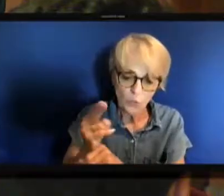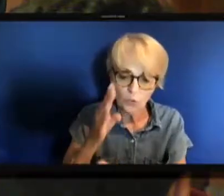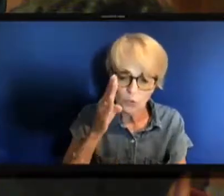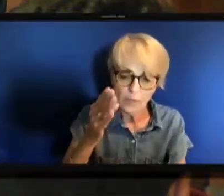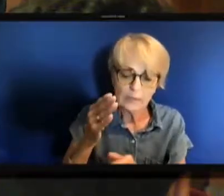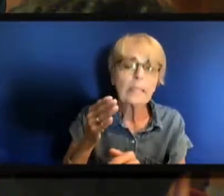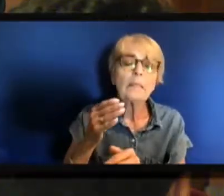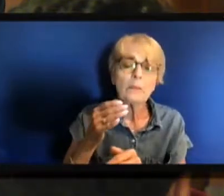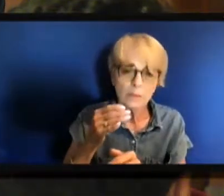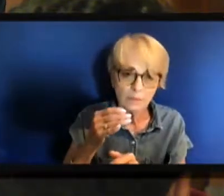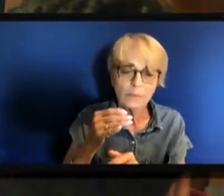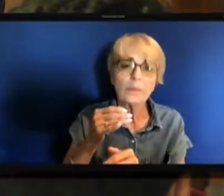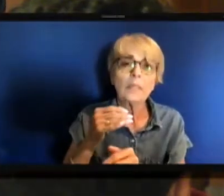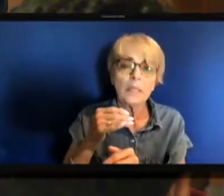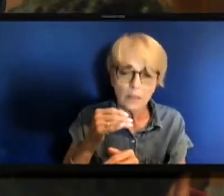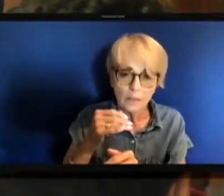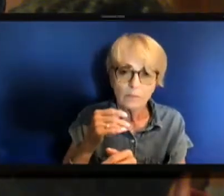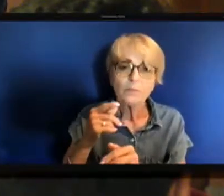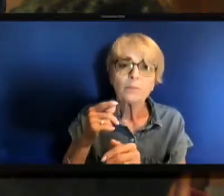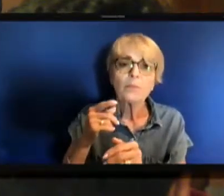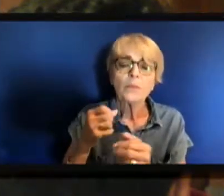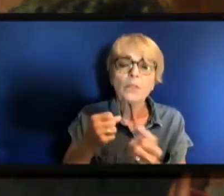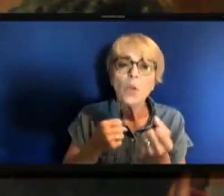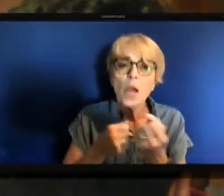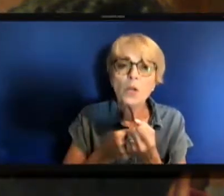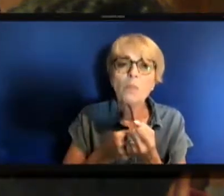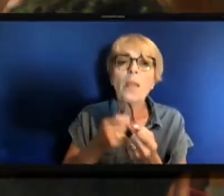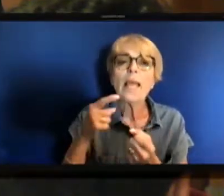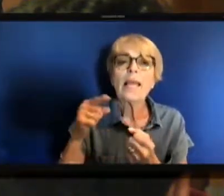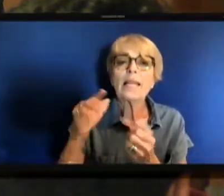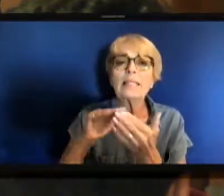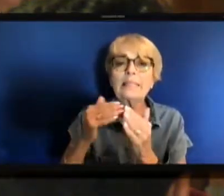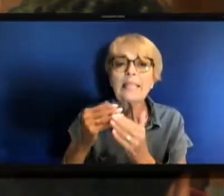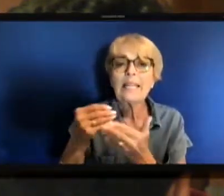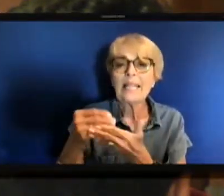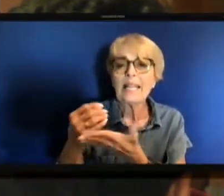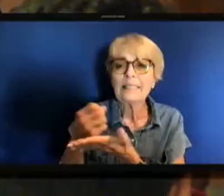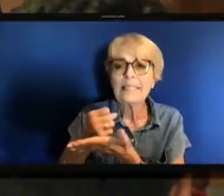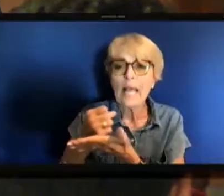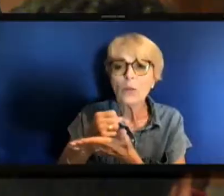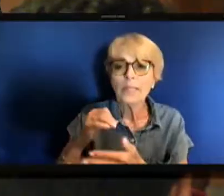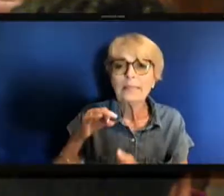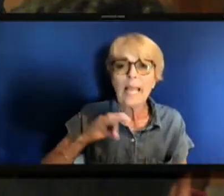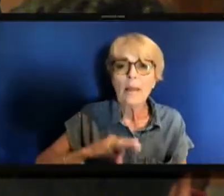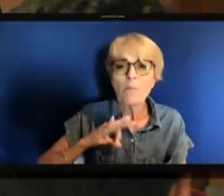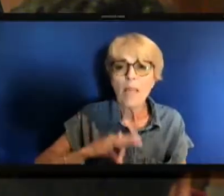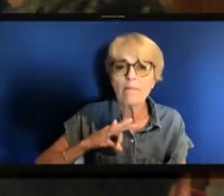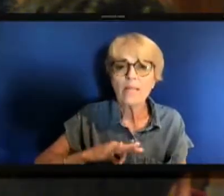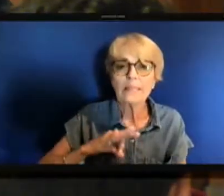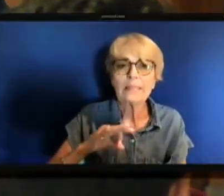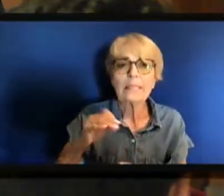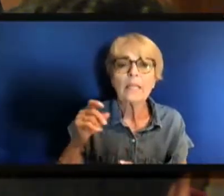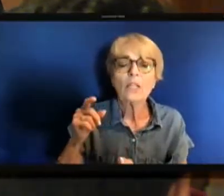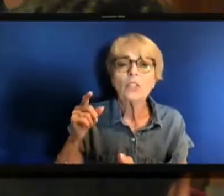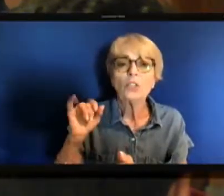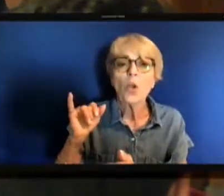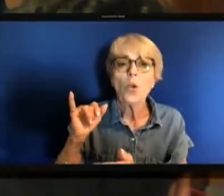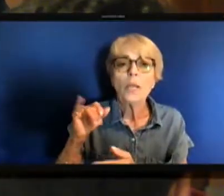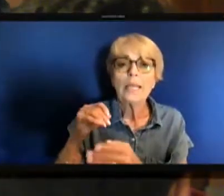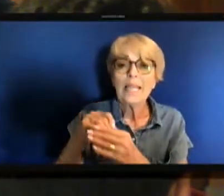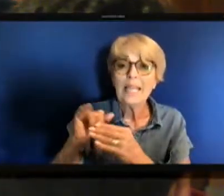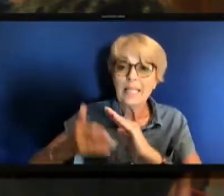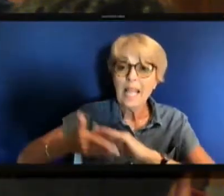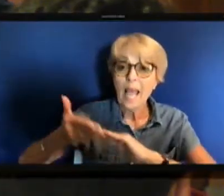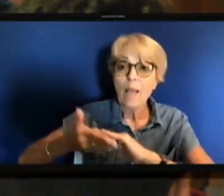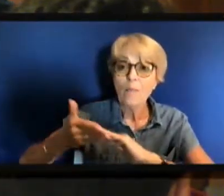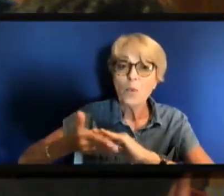underpin city operations, salaries, and benefits. In both of those cases, the procurement process is not, in the operating